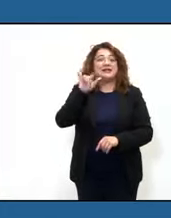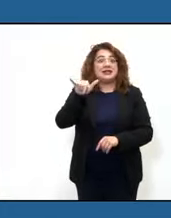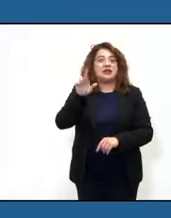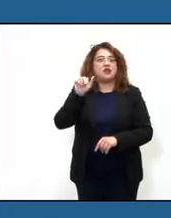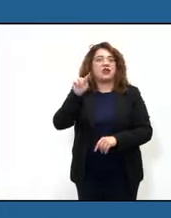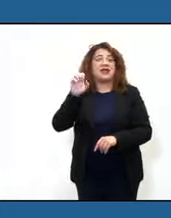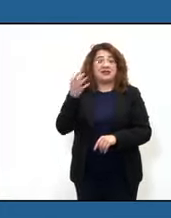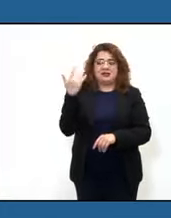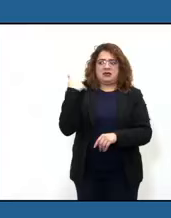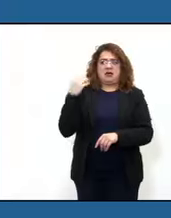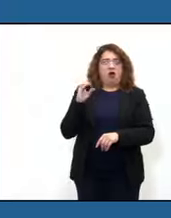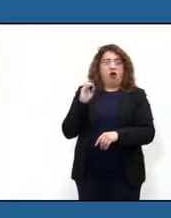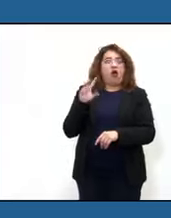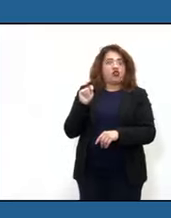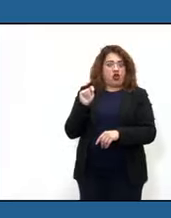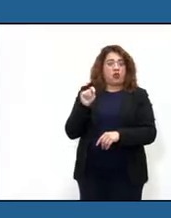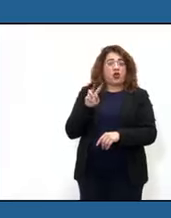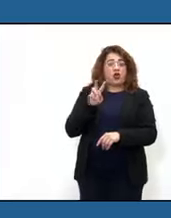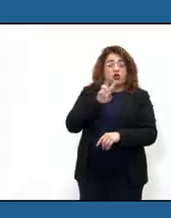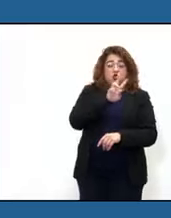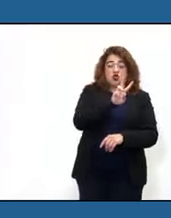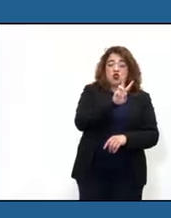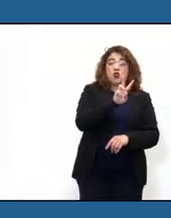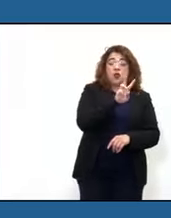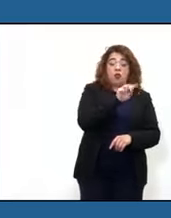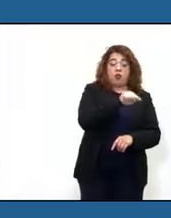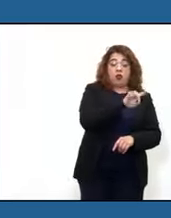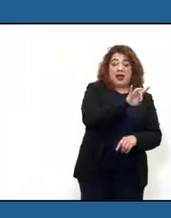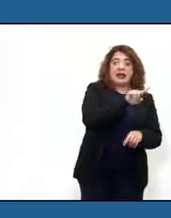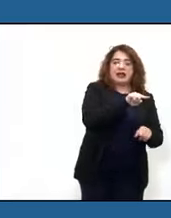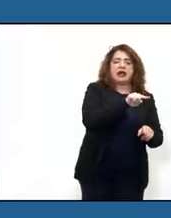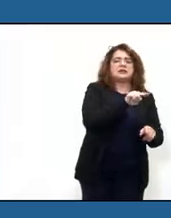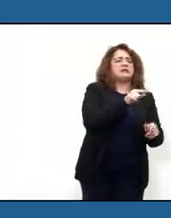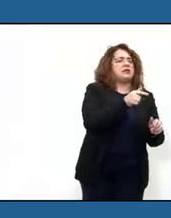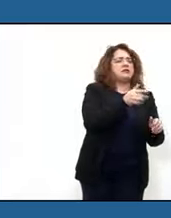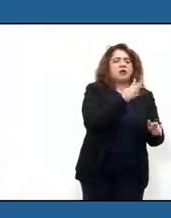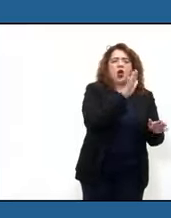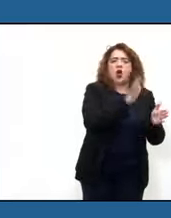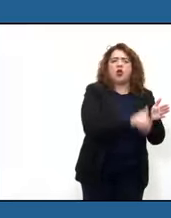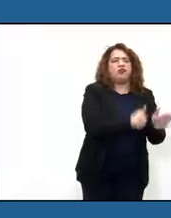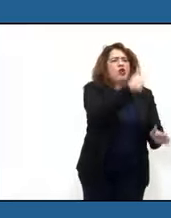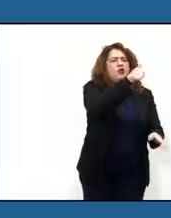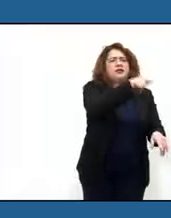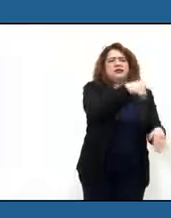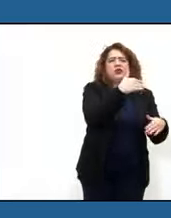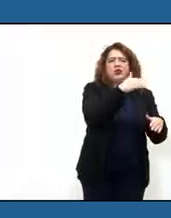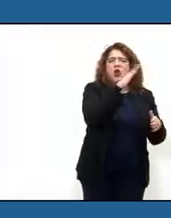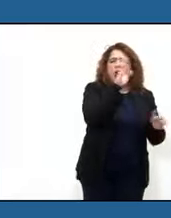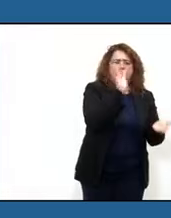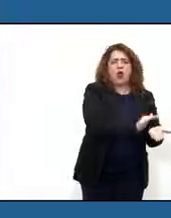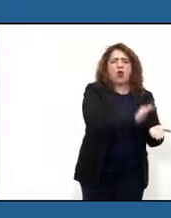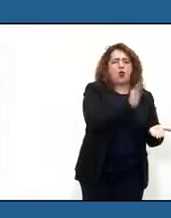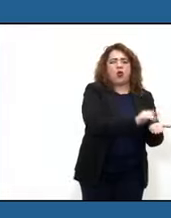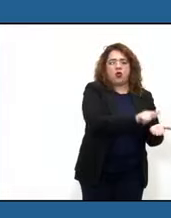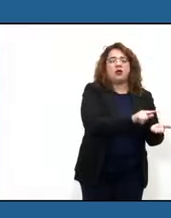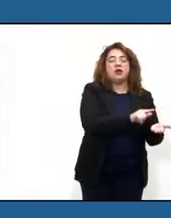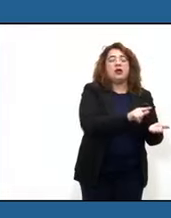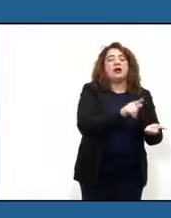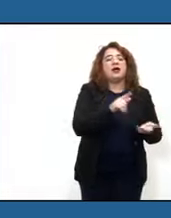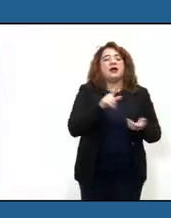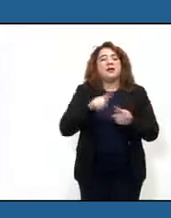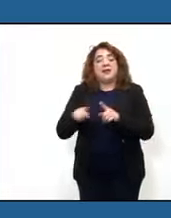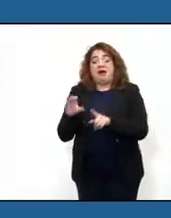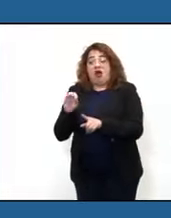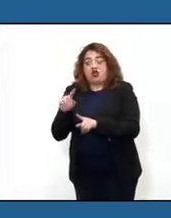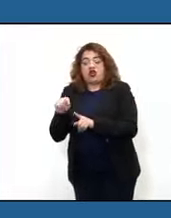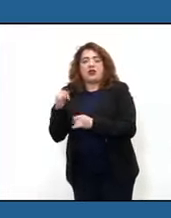Our lowest during the pandemic was actually 2.8%, which is before some of the surges that started. And so we are completely moving